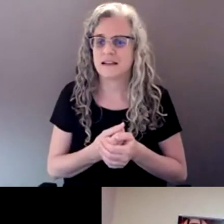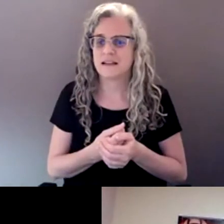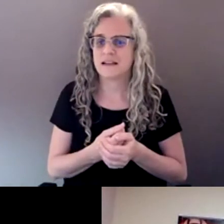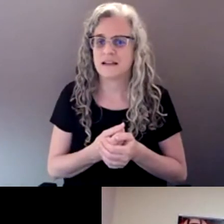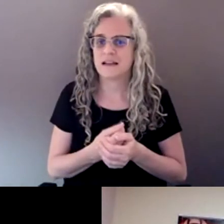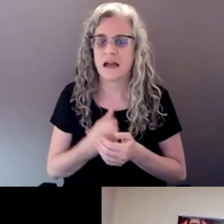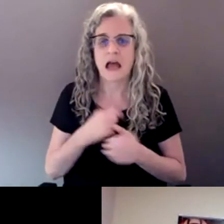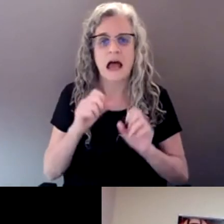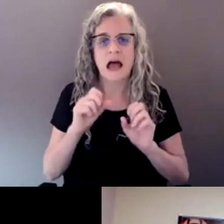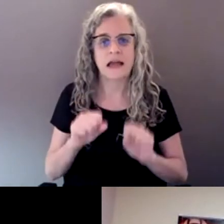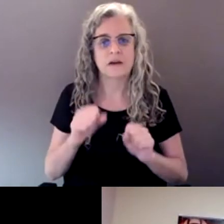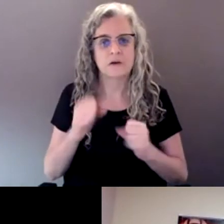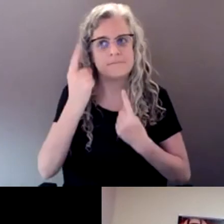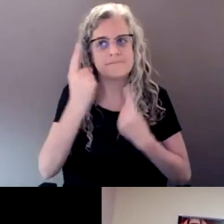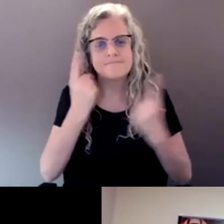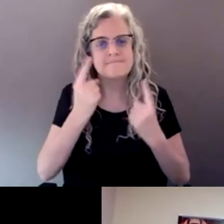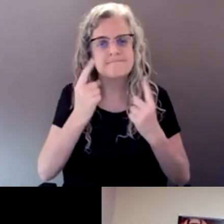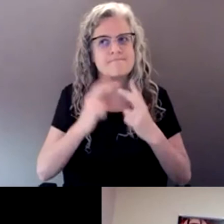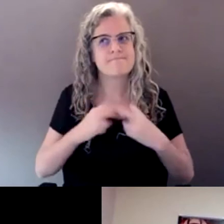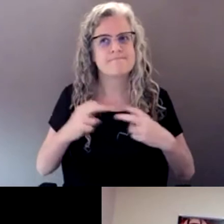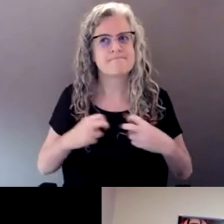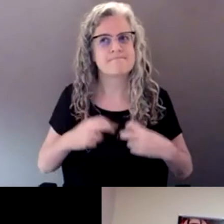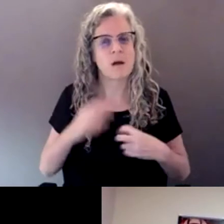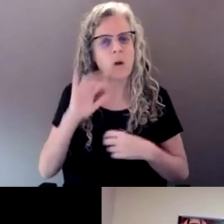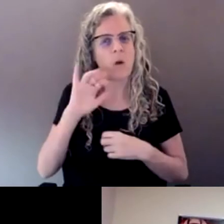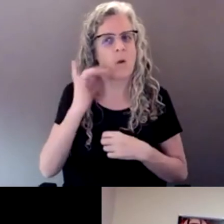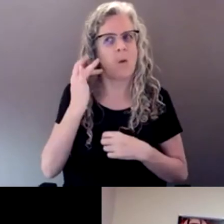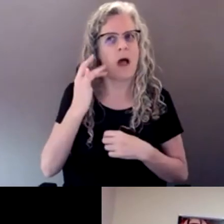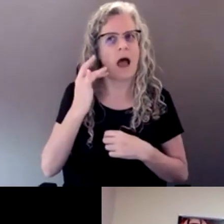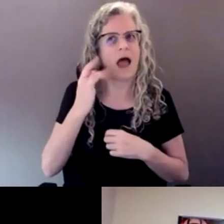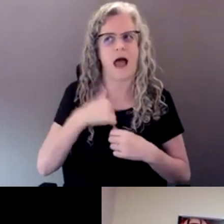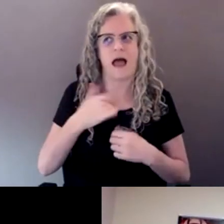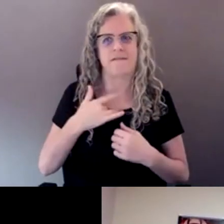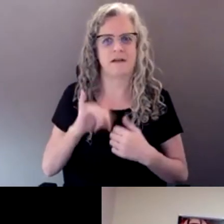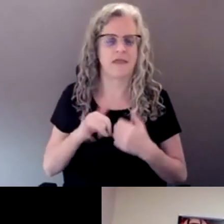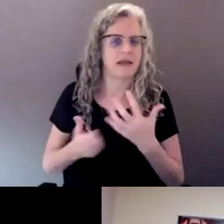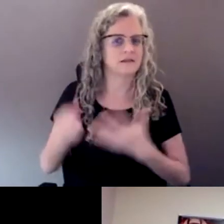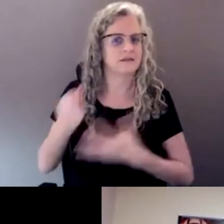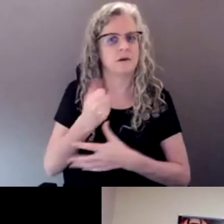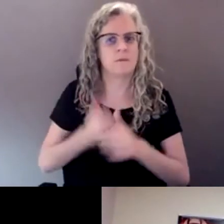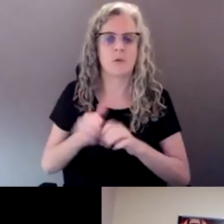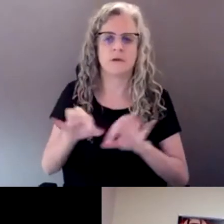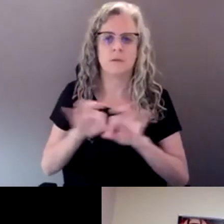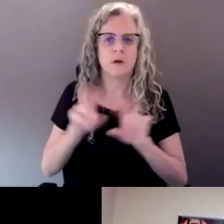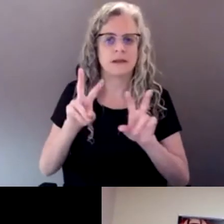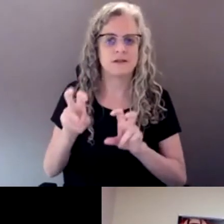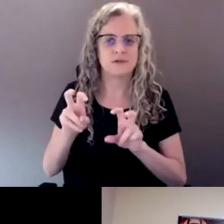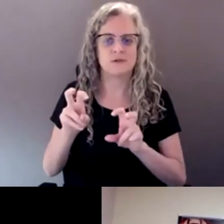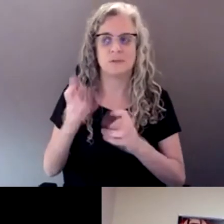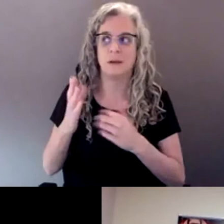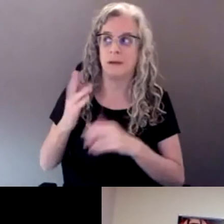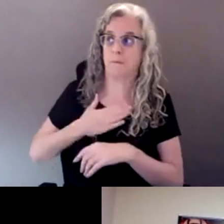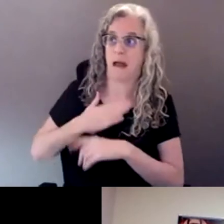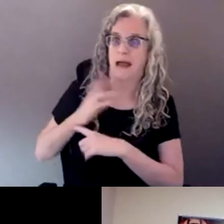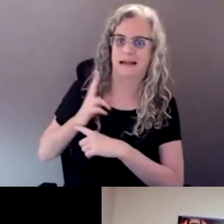interrogate for myself, what, you know, why is this the most important issue for me? Could it be historically conditioned? Could I be, you know, why am